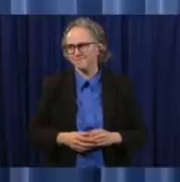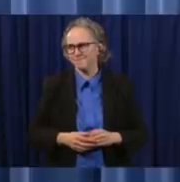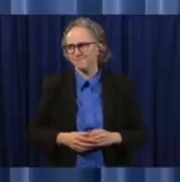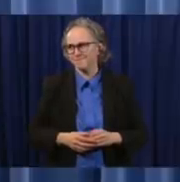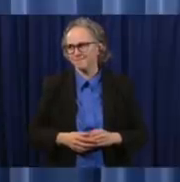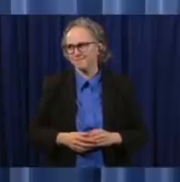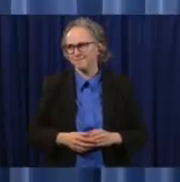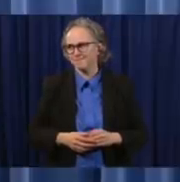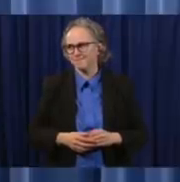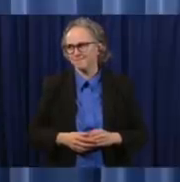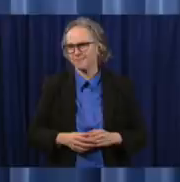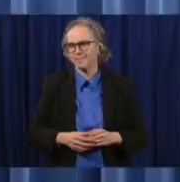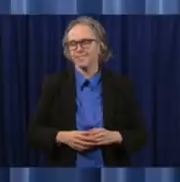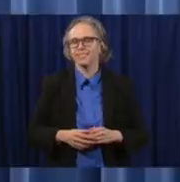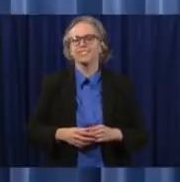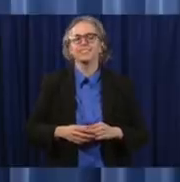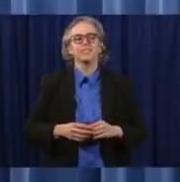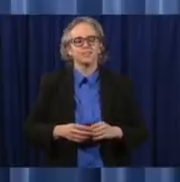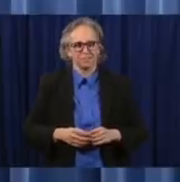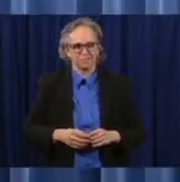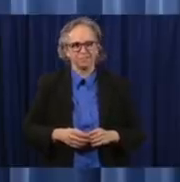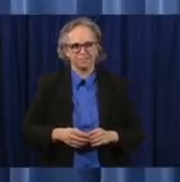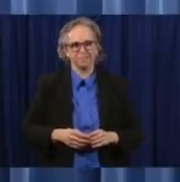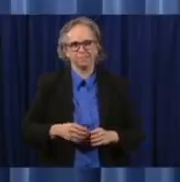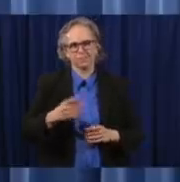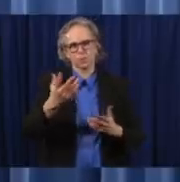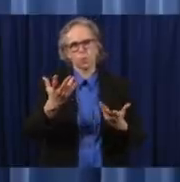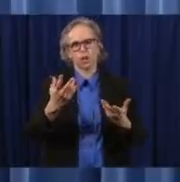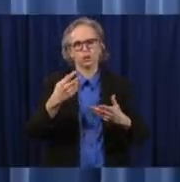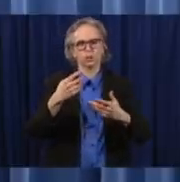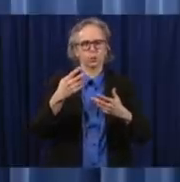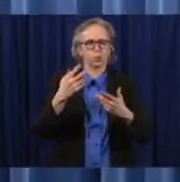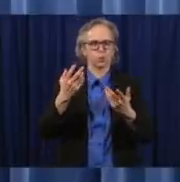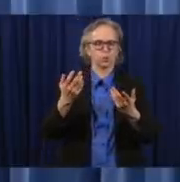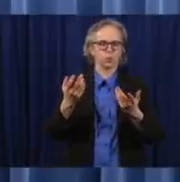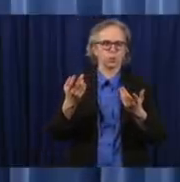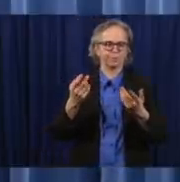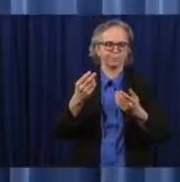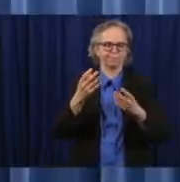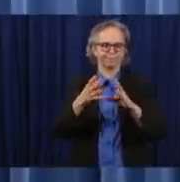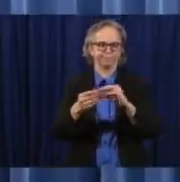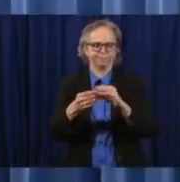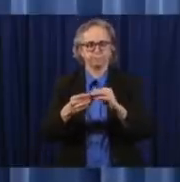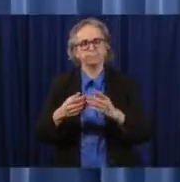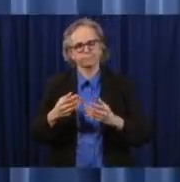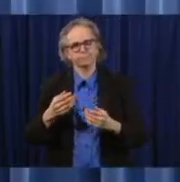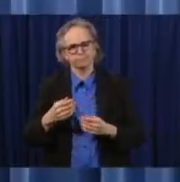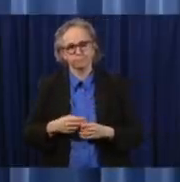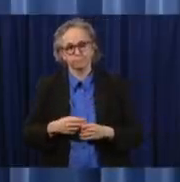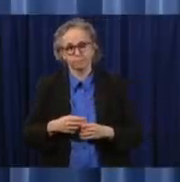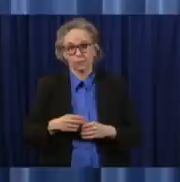Let me just conclude by saying it's really been your decisions